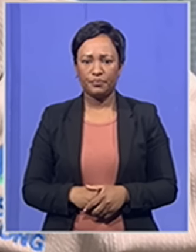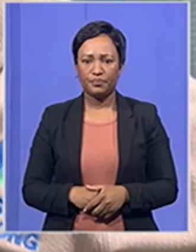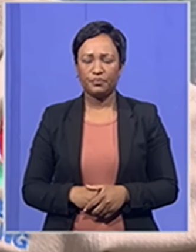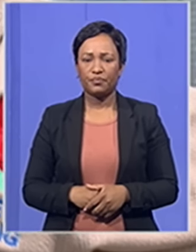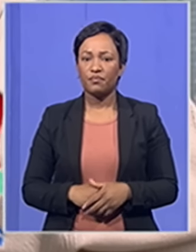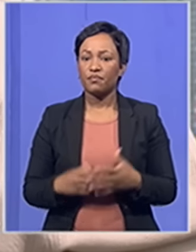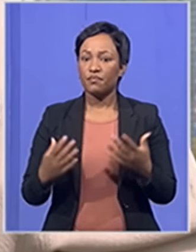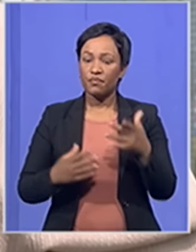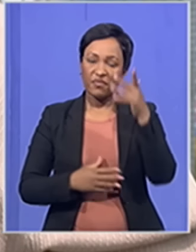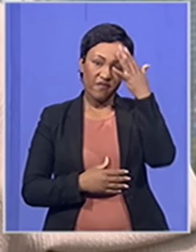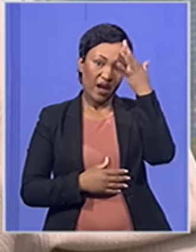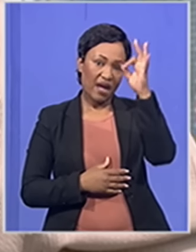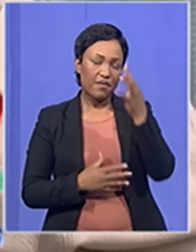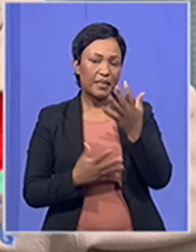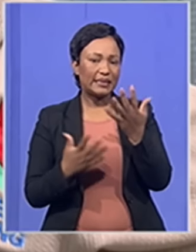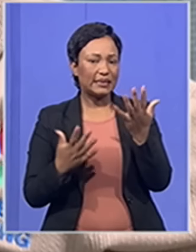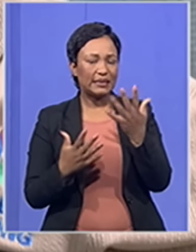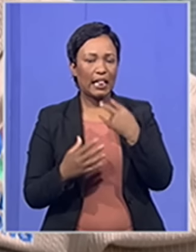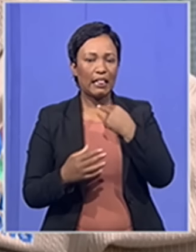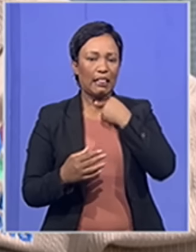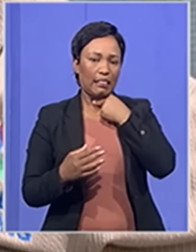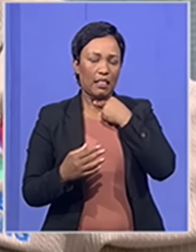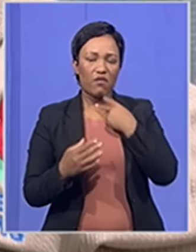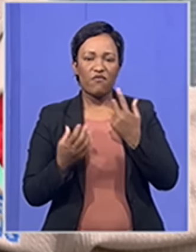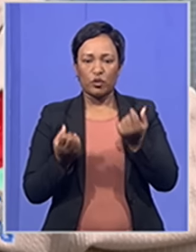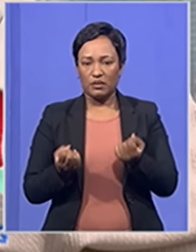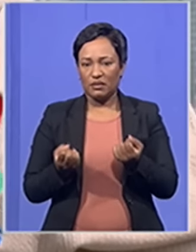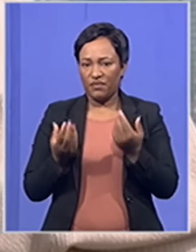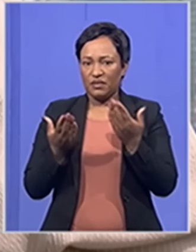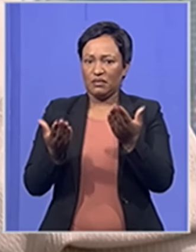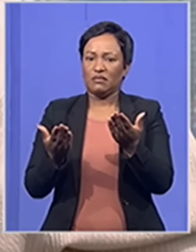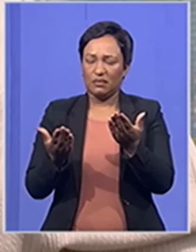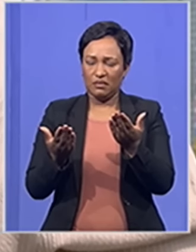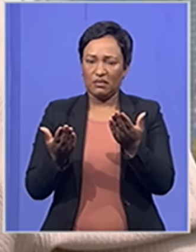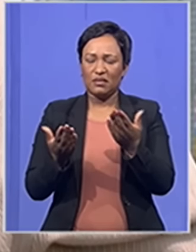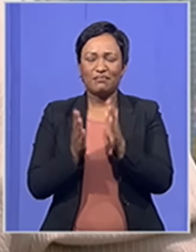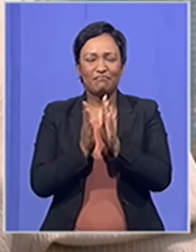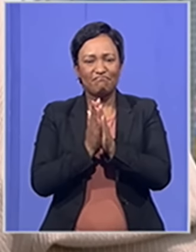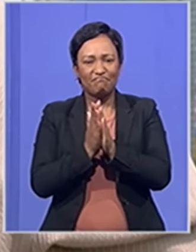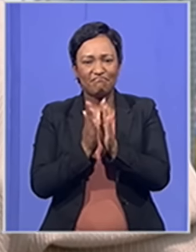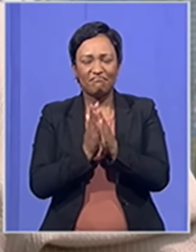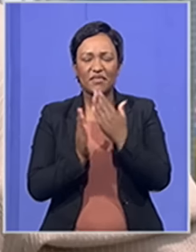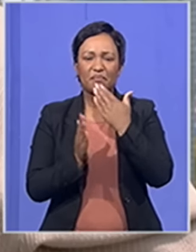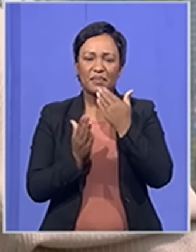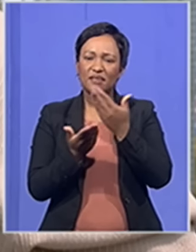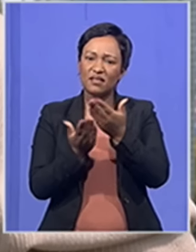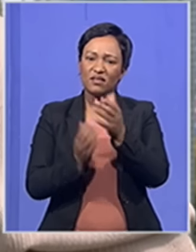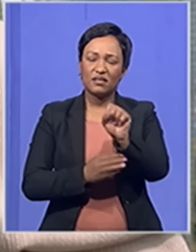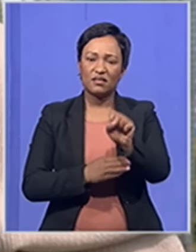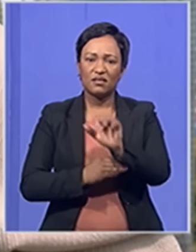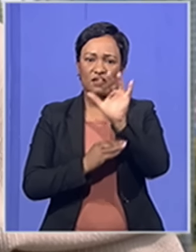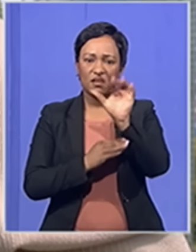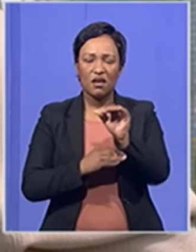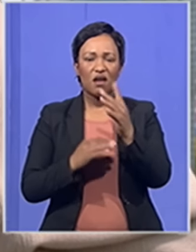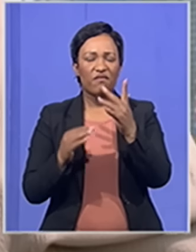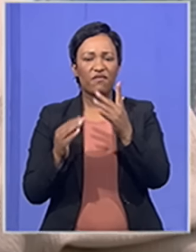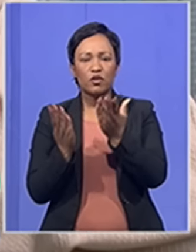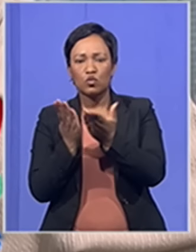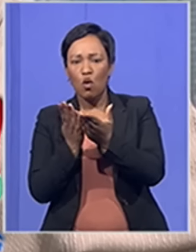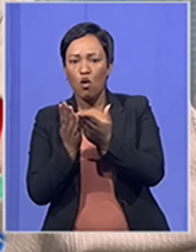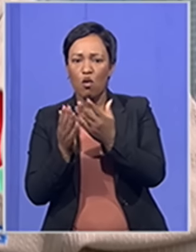e kre ditirelo e ditise mo baaging, so ne re kopa everywhere in South Africa anyone le gore o senya sa property le gore ke a